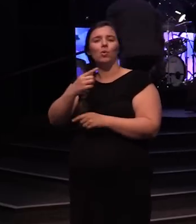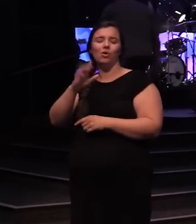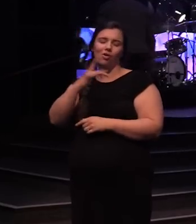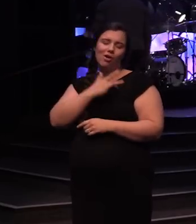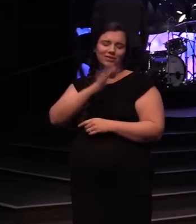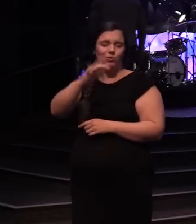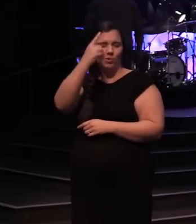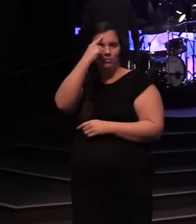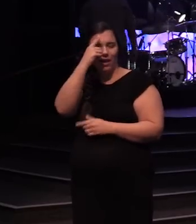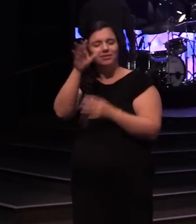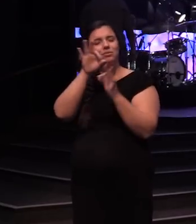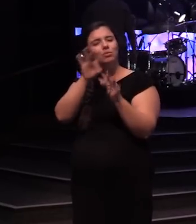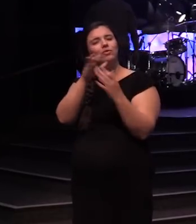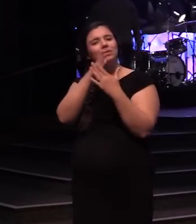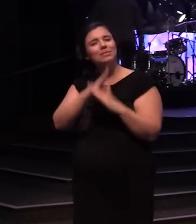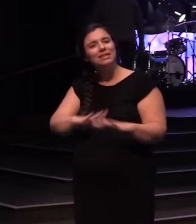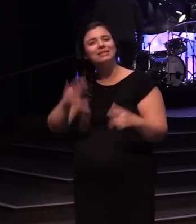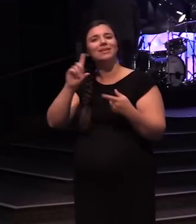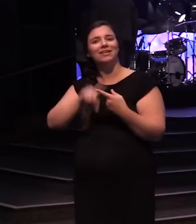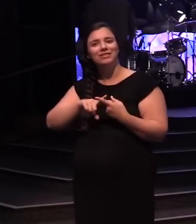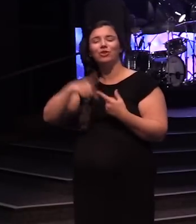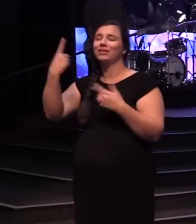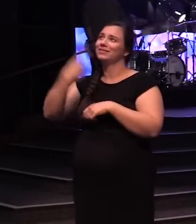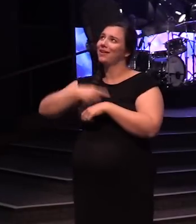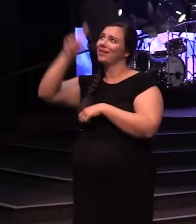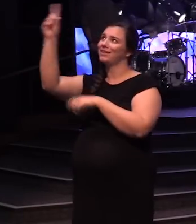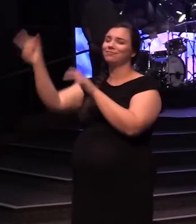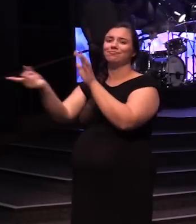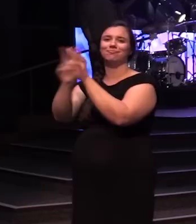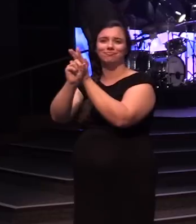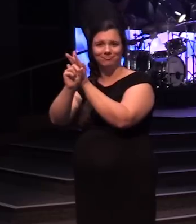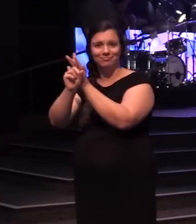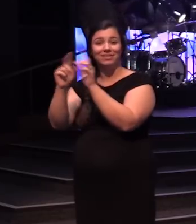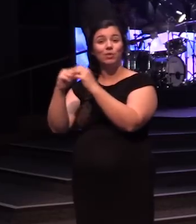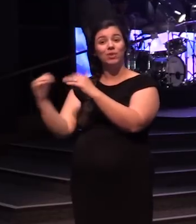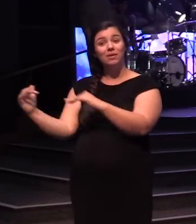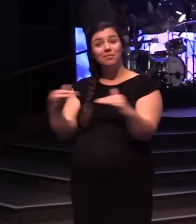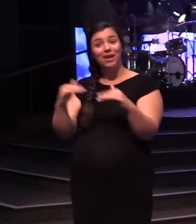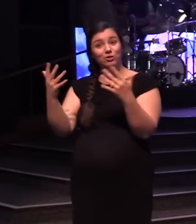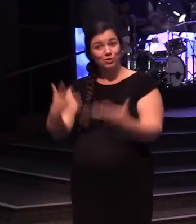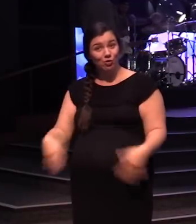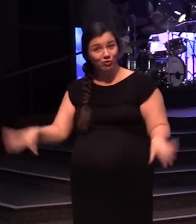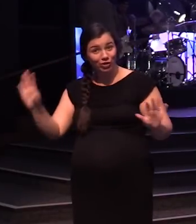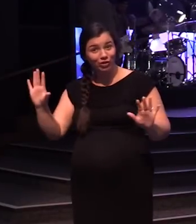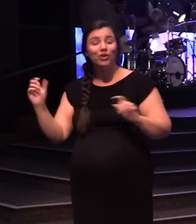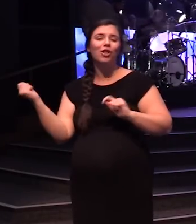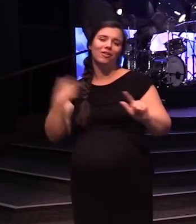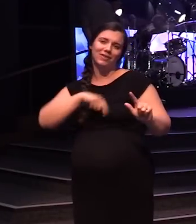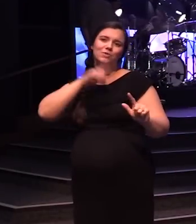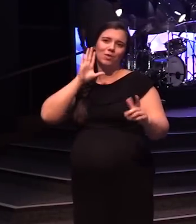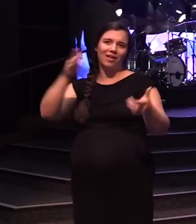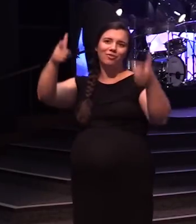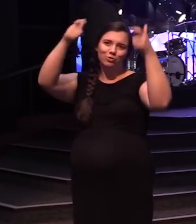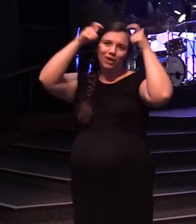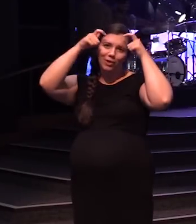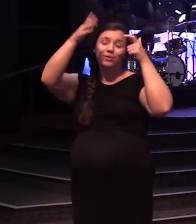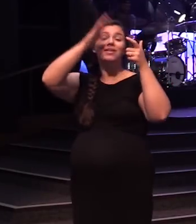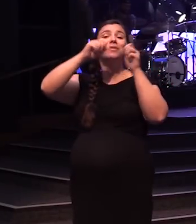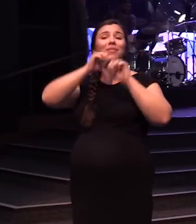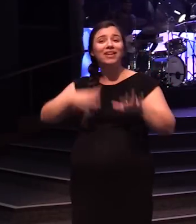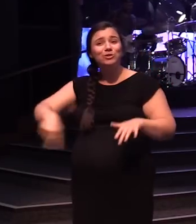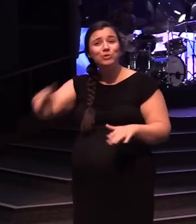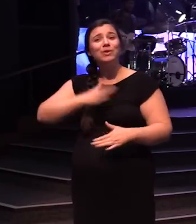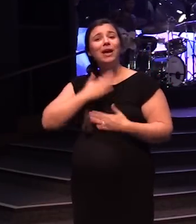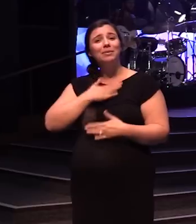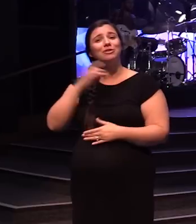in perfect peace until the day of His appearing. And when the battle's over, we'll all wear a crown. God bless you. Happy